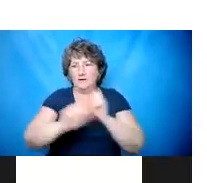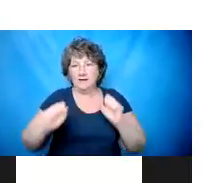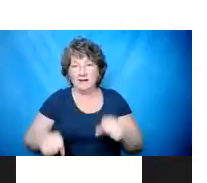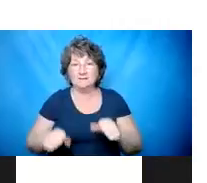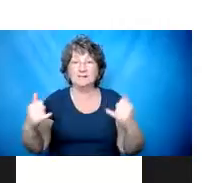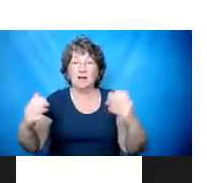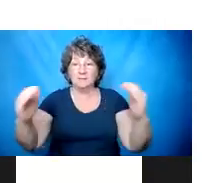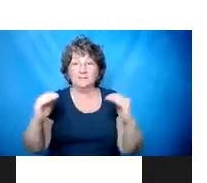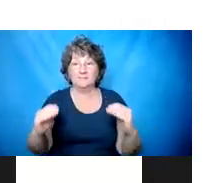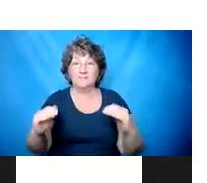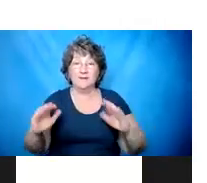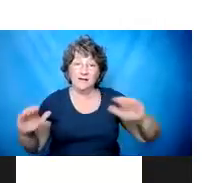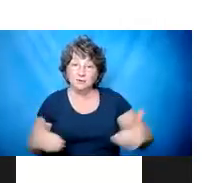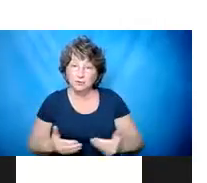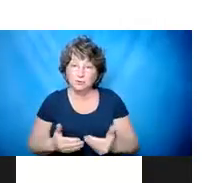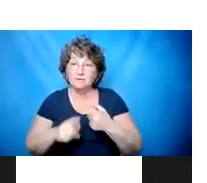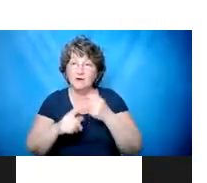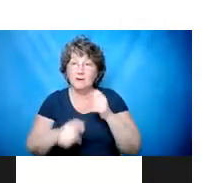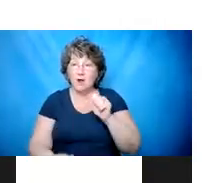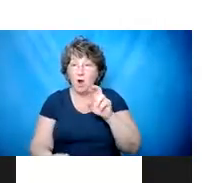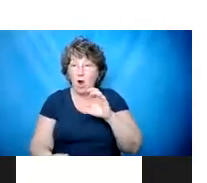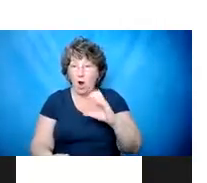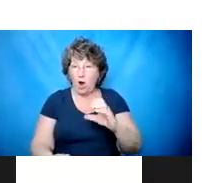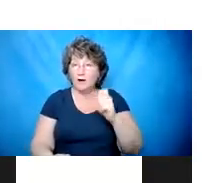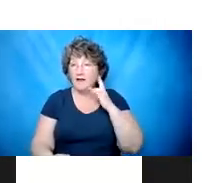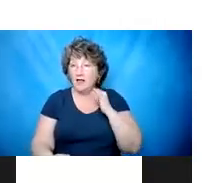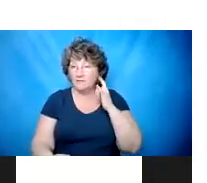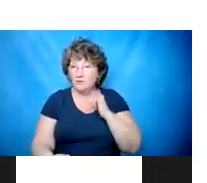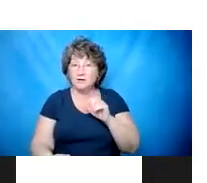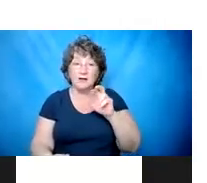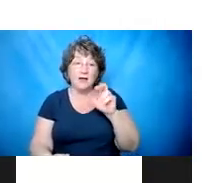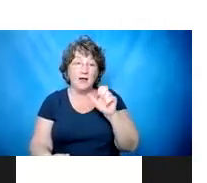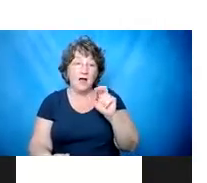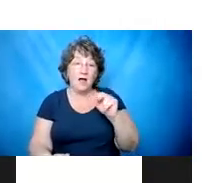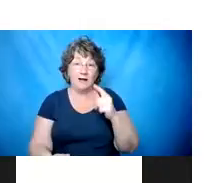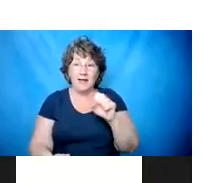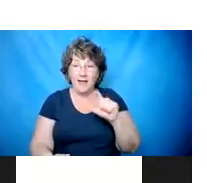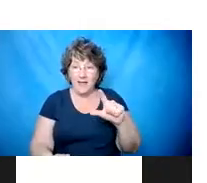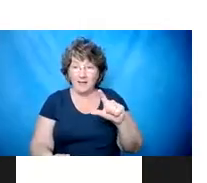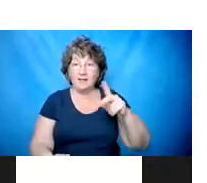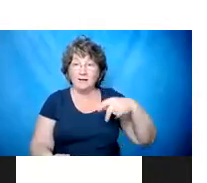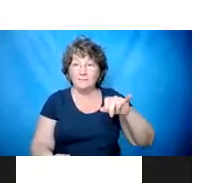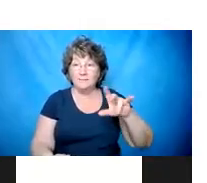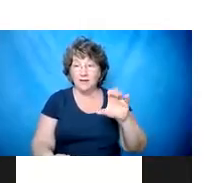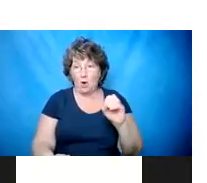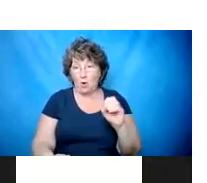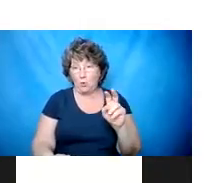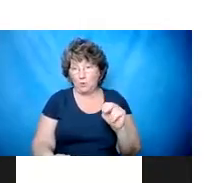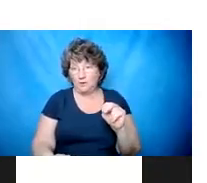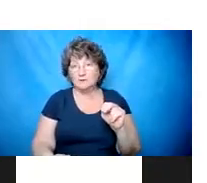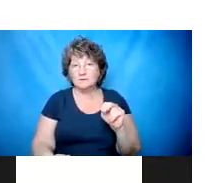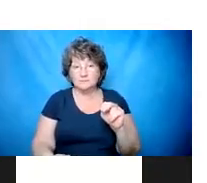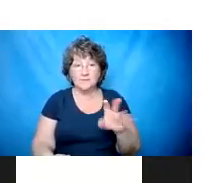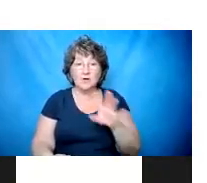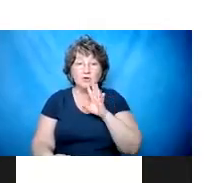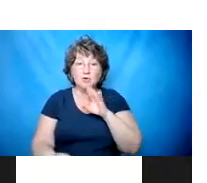California, Angel Picon, to speak to us on the realities of what additional supports and